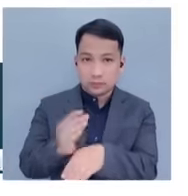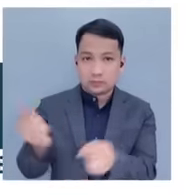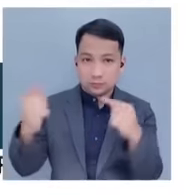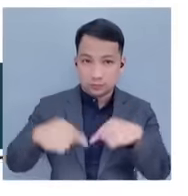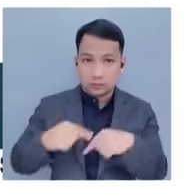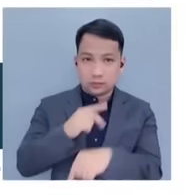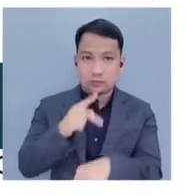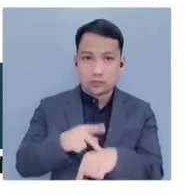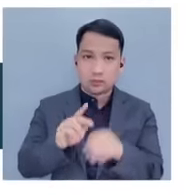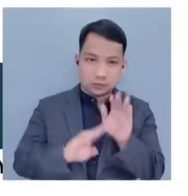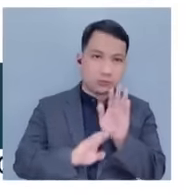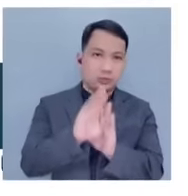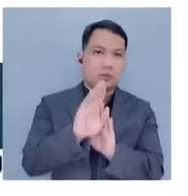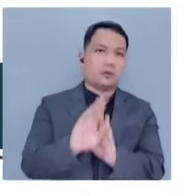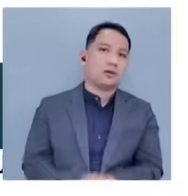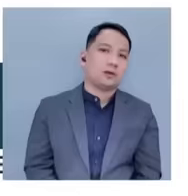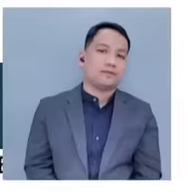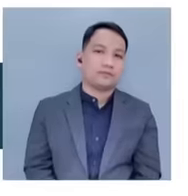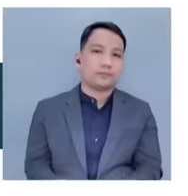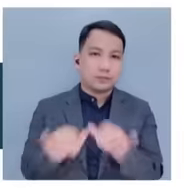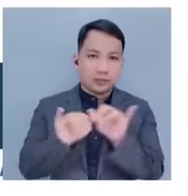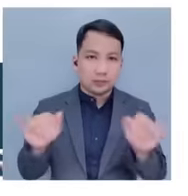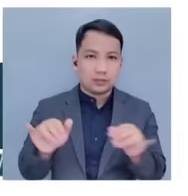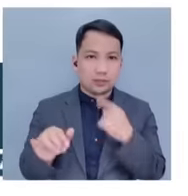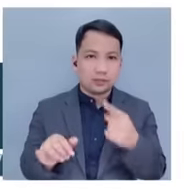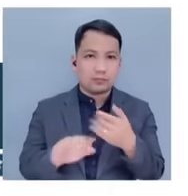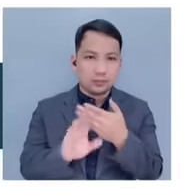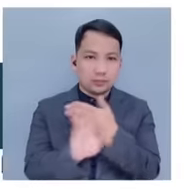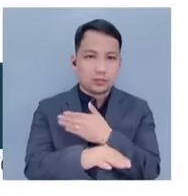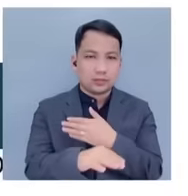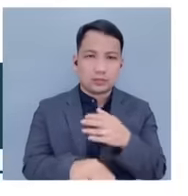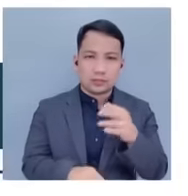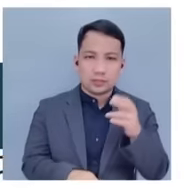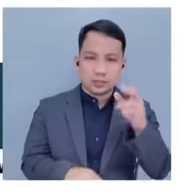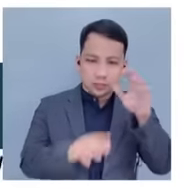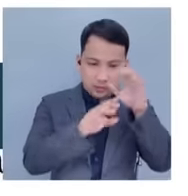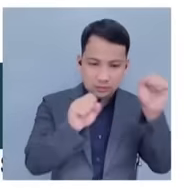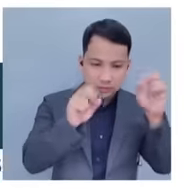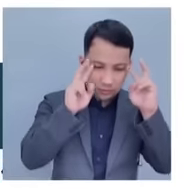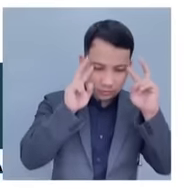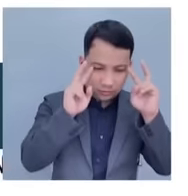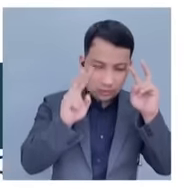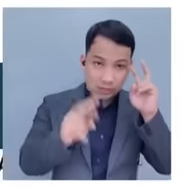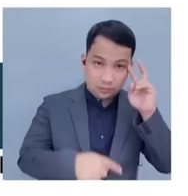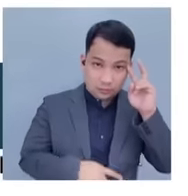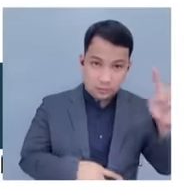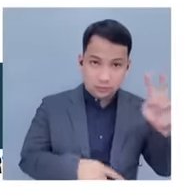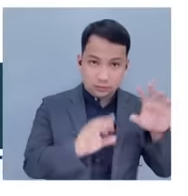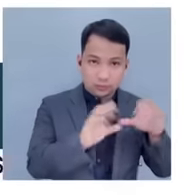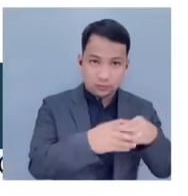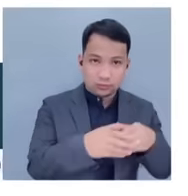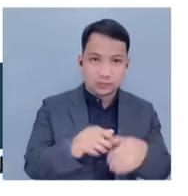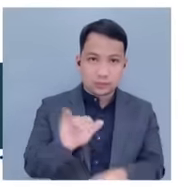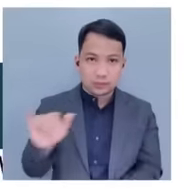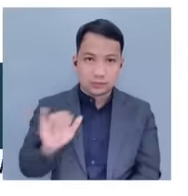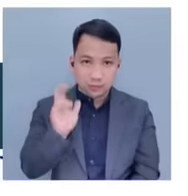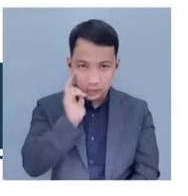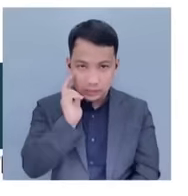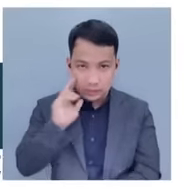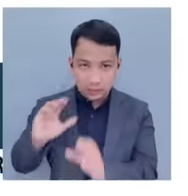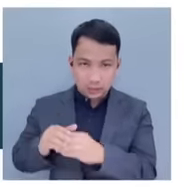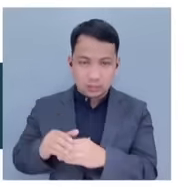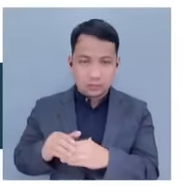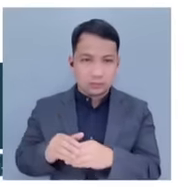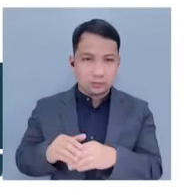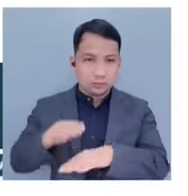the rift between the Dutertes and the Marcoses. You said that it's a real threat. That's mm-hmm. one thing, but it's another thing